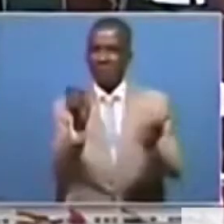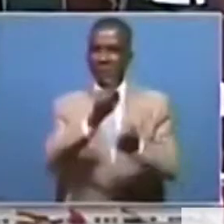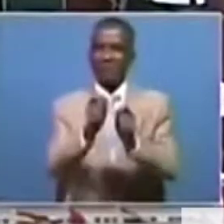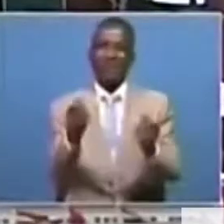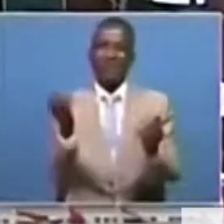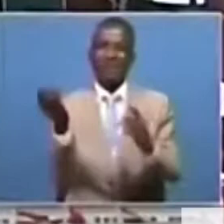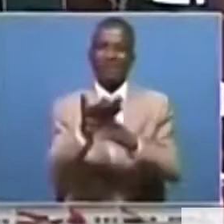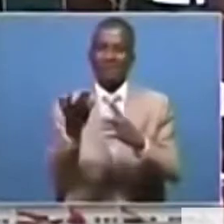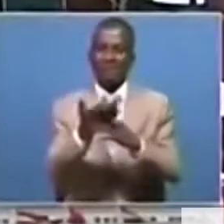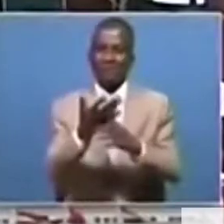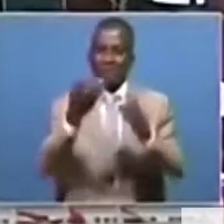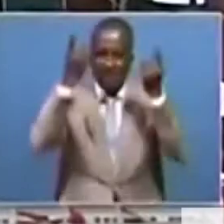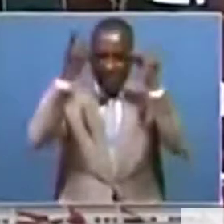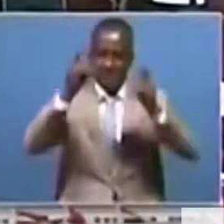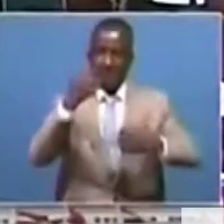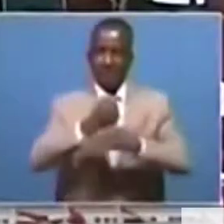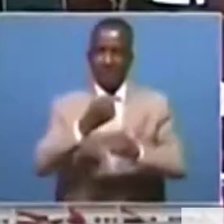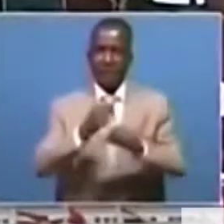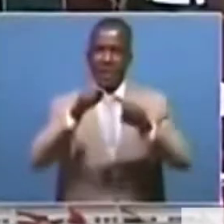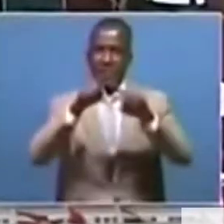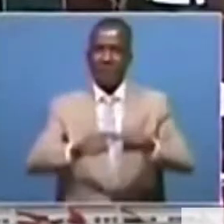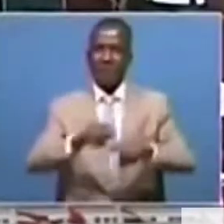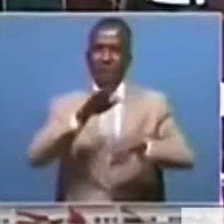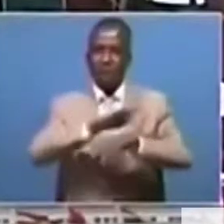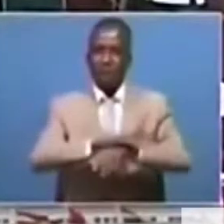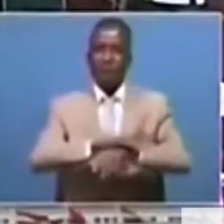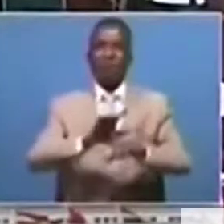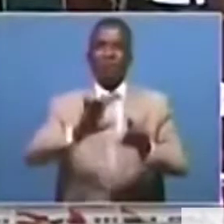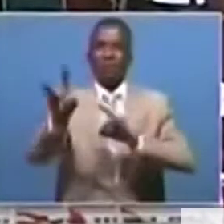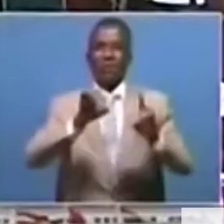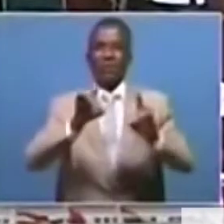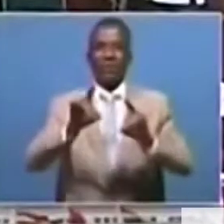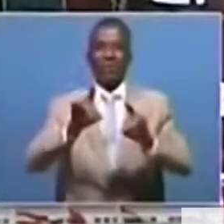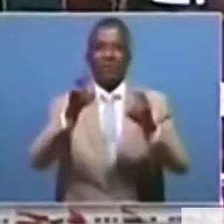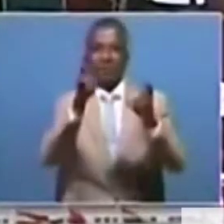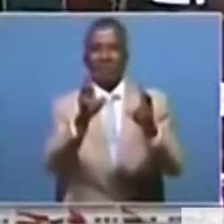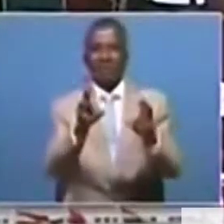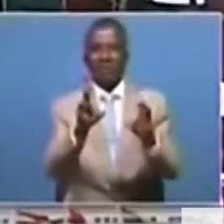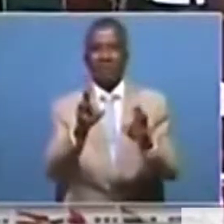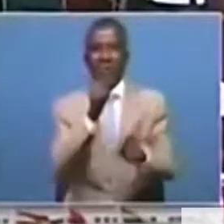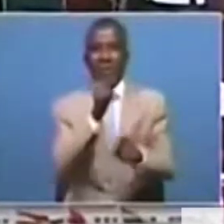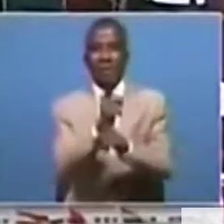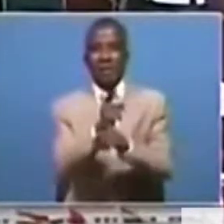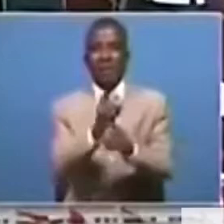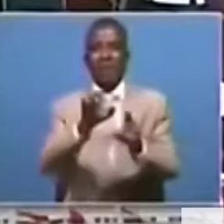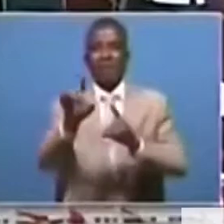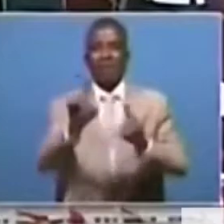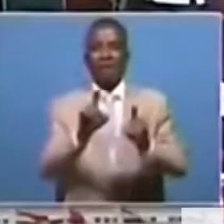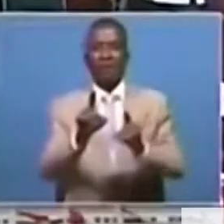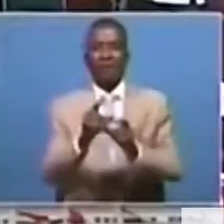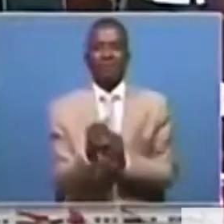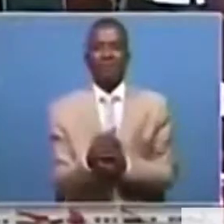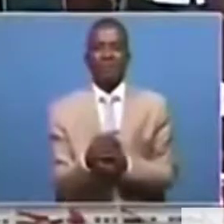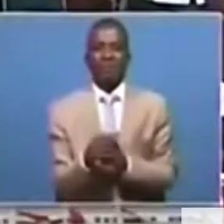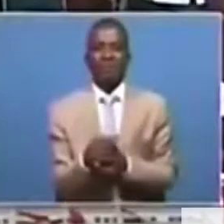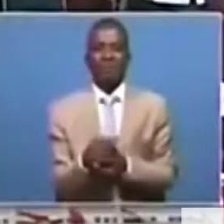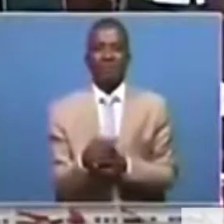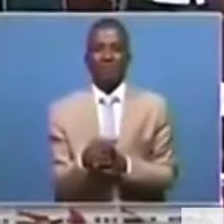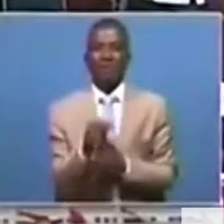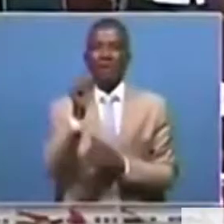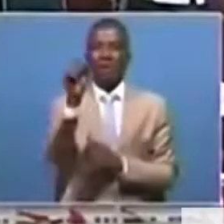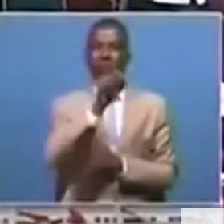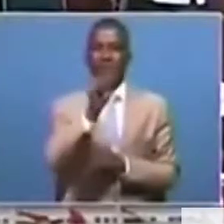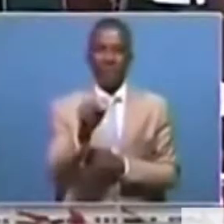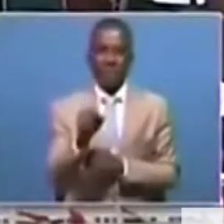of counsel for decisions regarding the prosecution of his case and the interest of justice. End of quote. Though